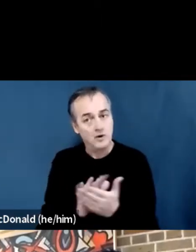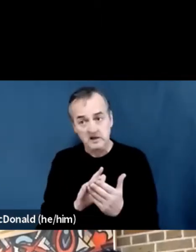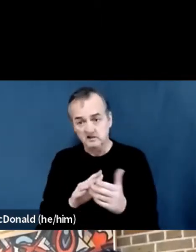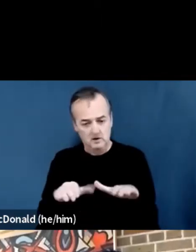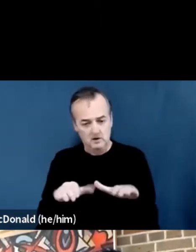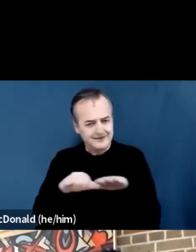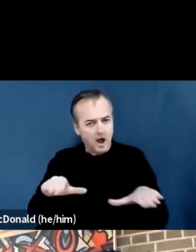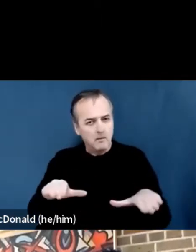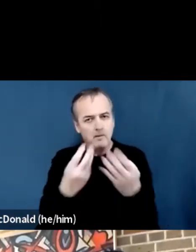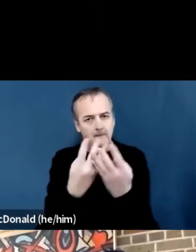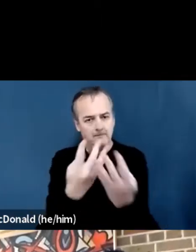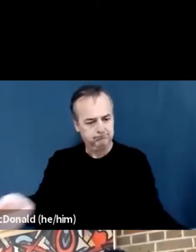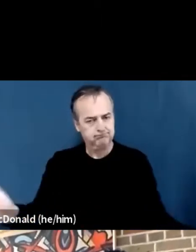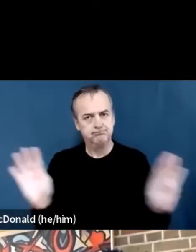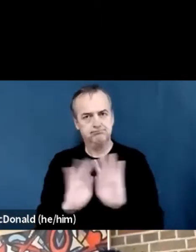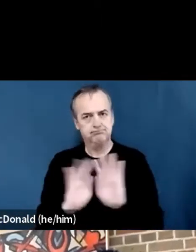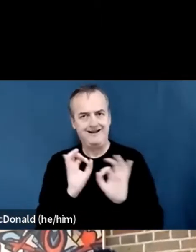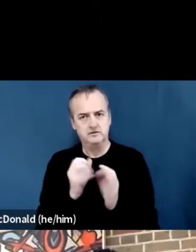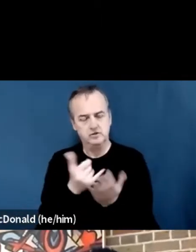response.